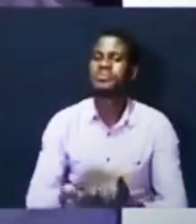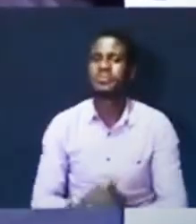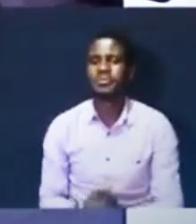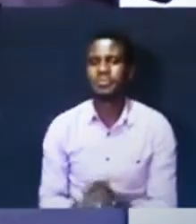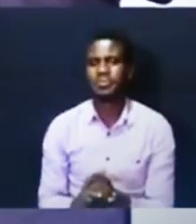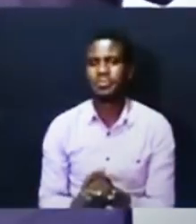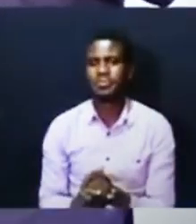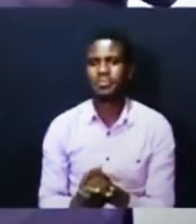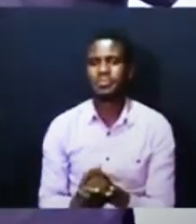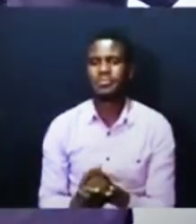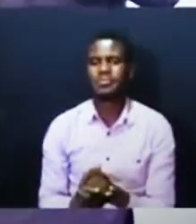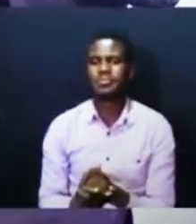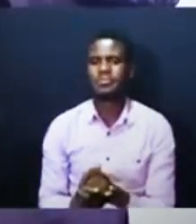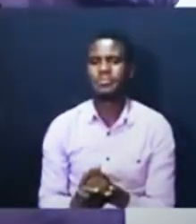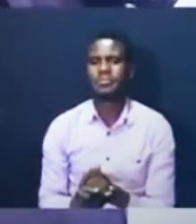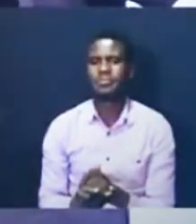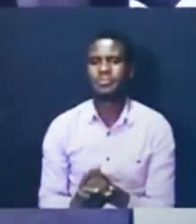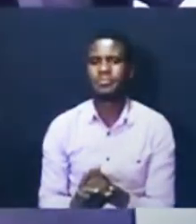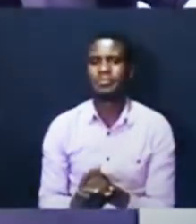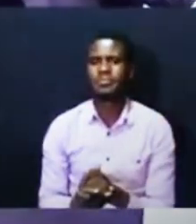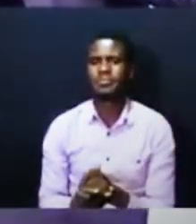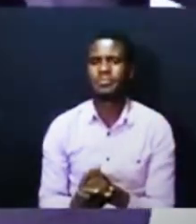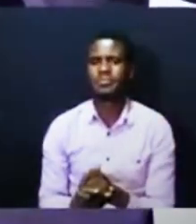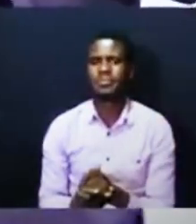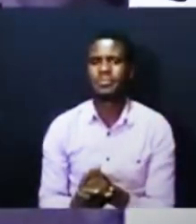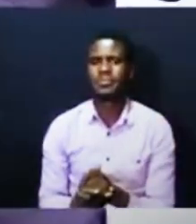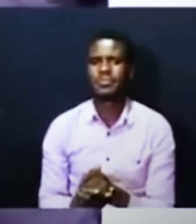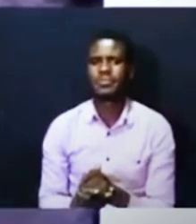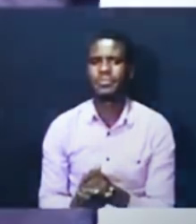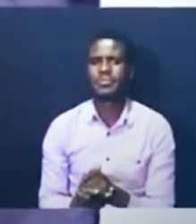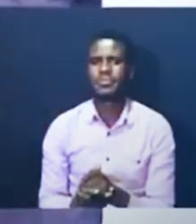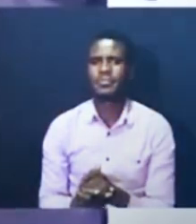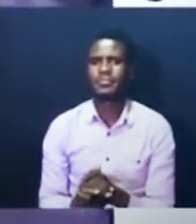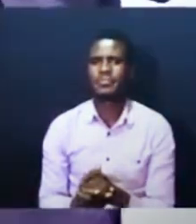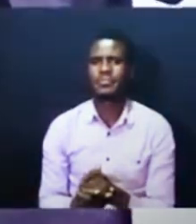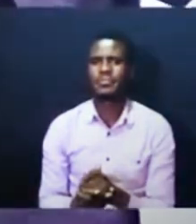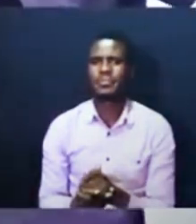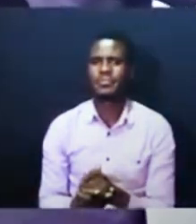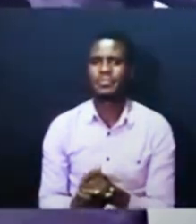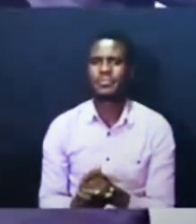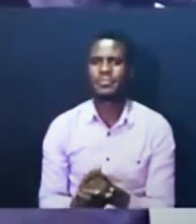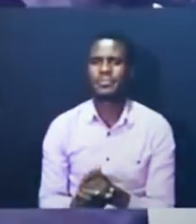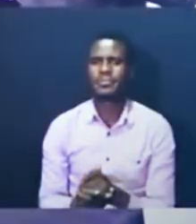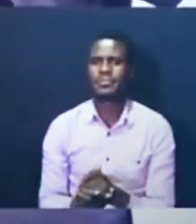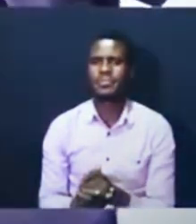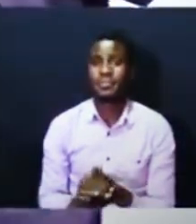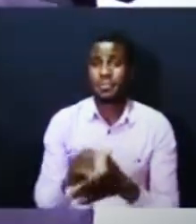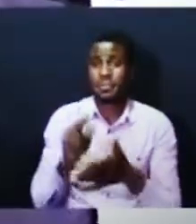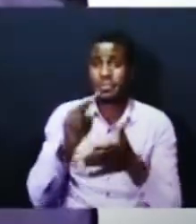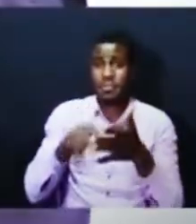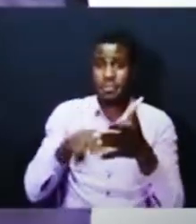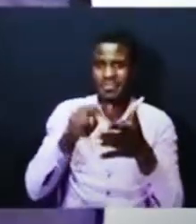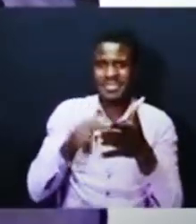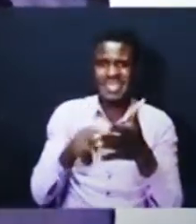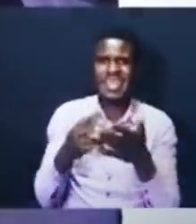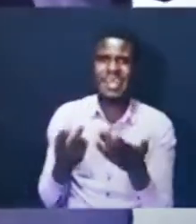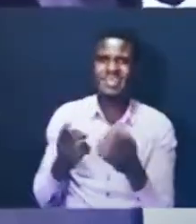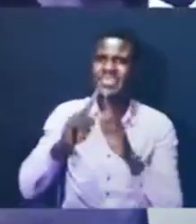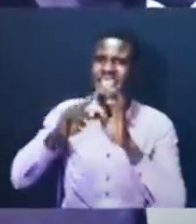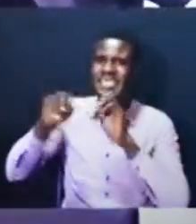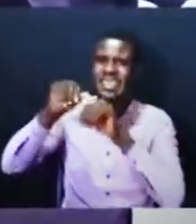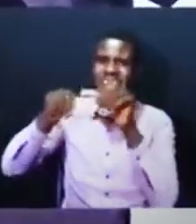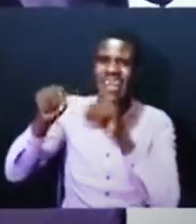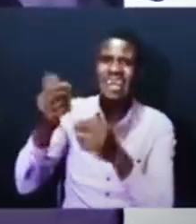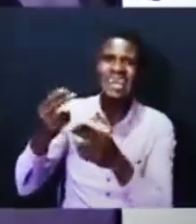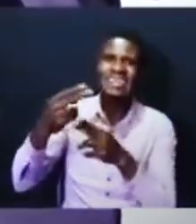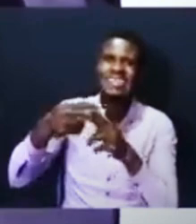mpo ana eba no trosem ne se enam so a die. See, this verse is primarily referring to Judas, the one who